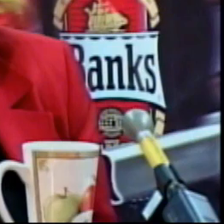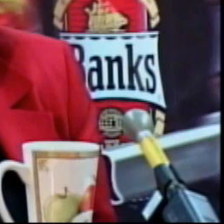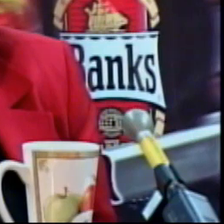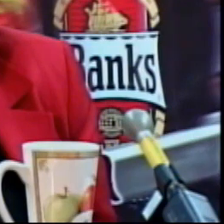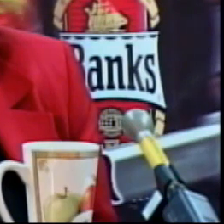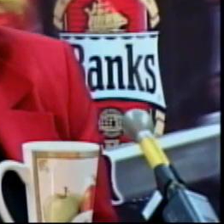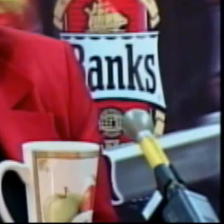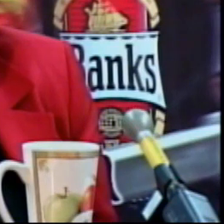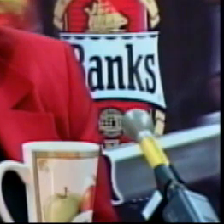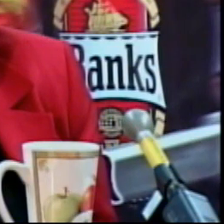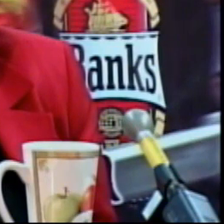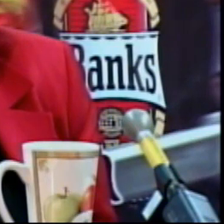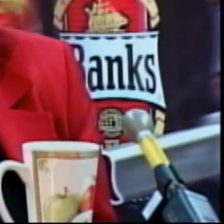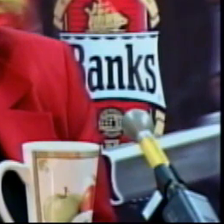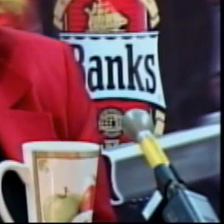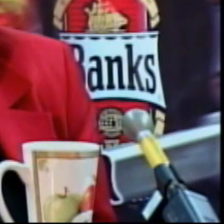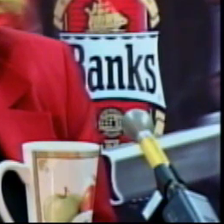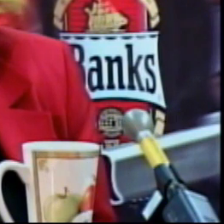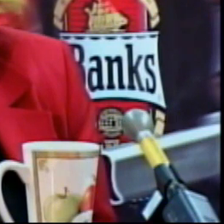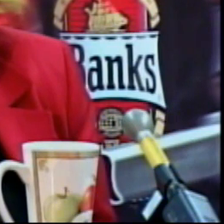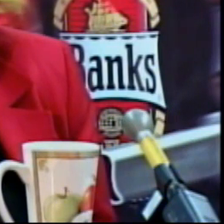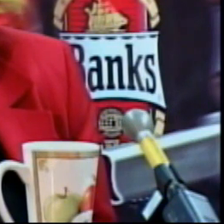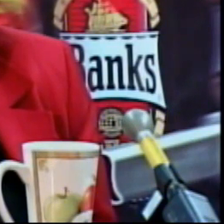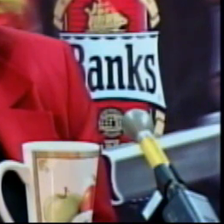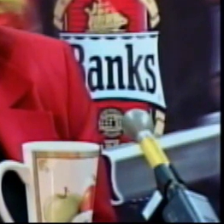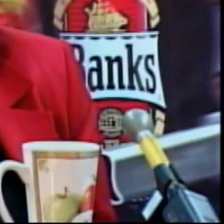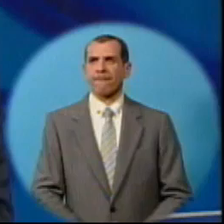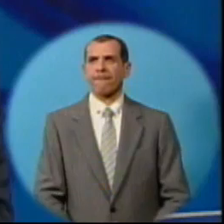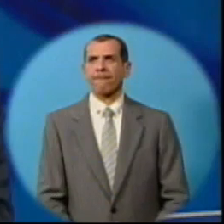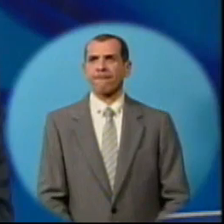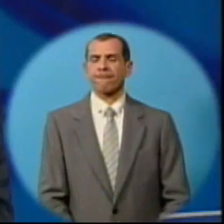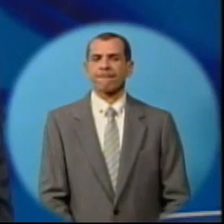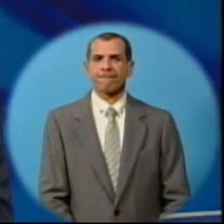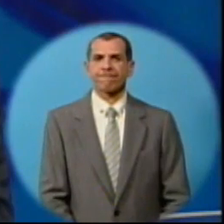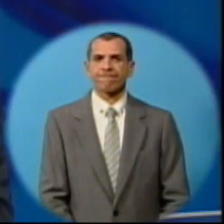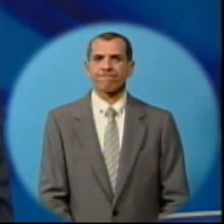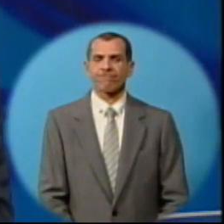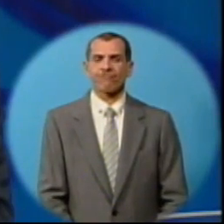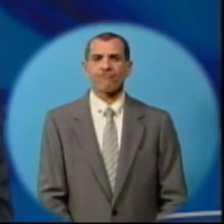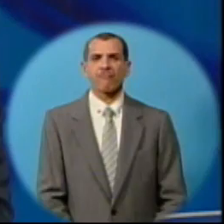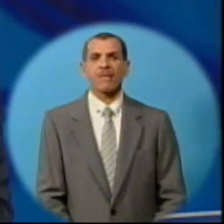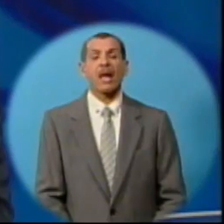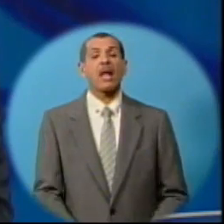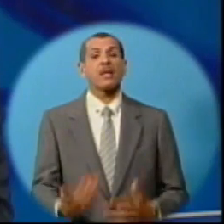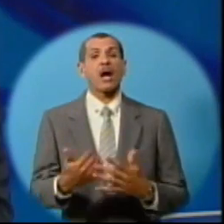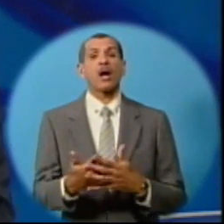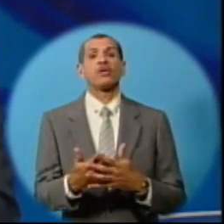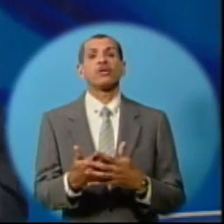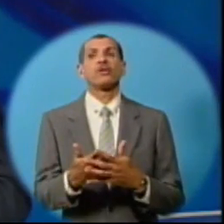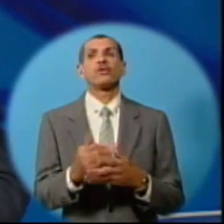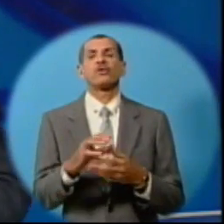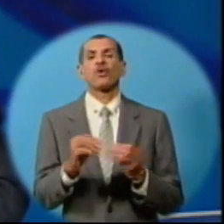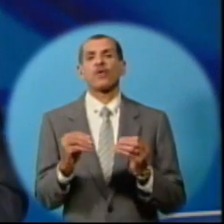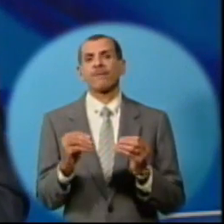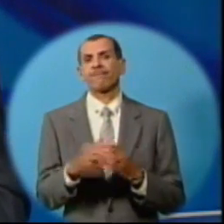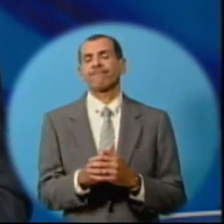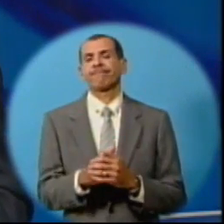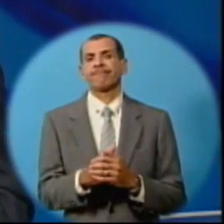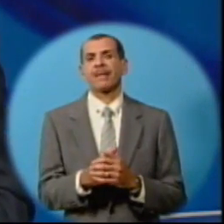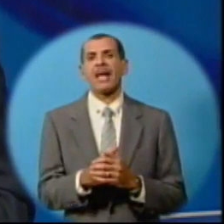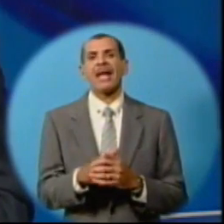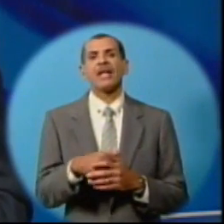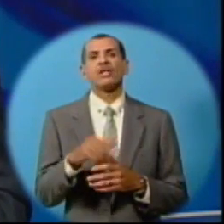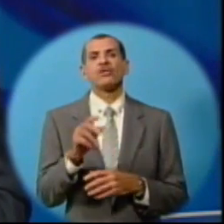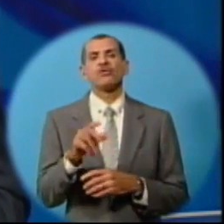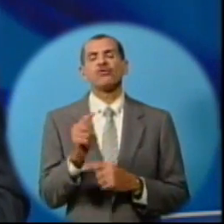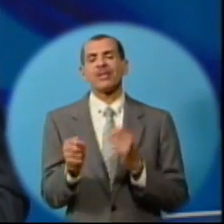increase in the awareness, and we're very pleased to get the feedback. Now to this story. Trinidadian firm Neiland Massey